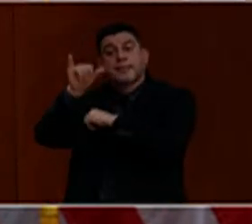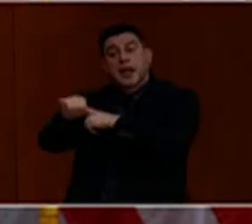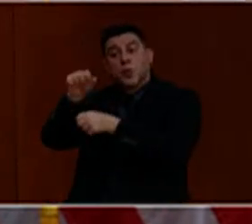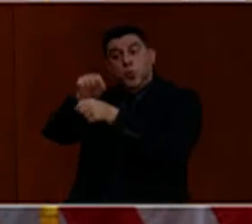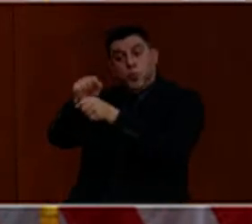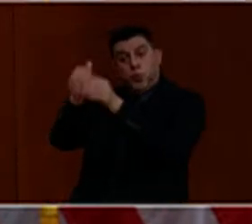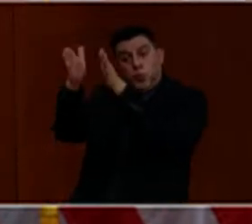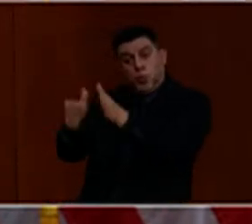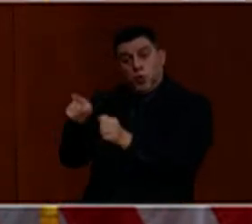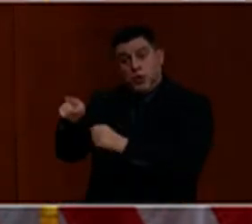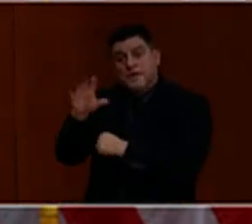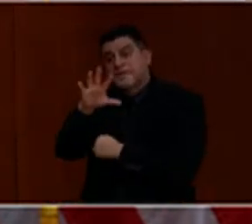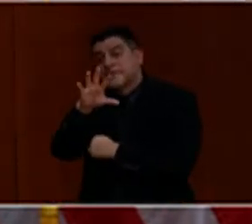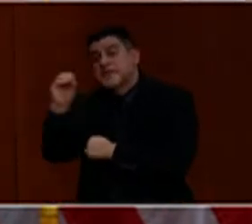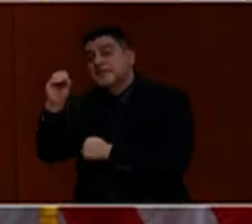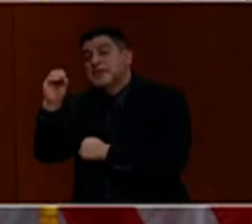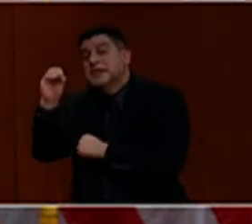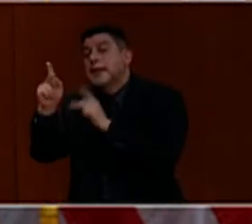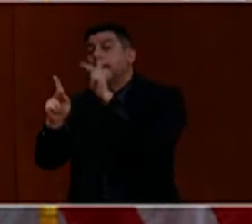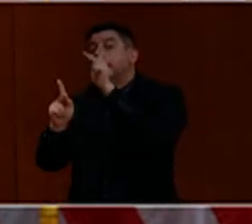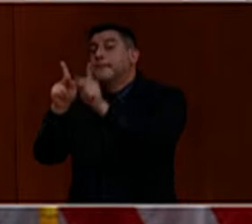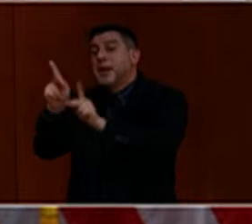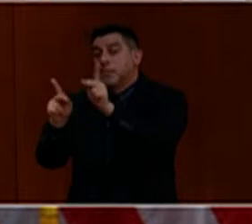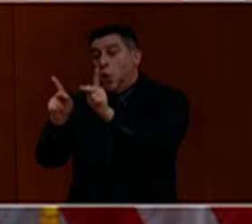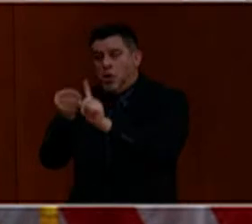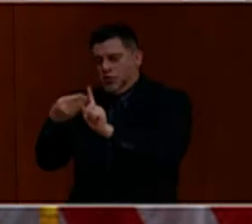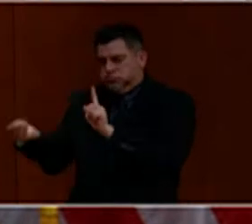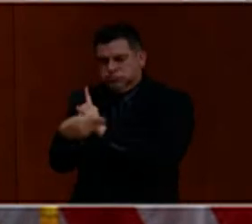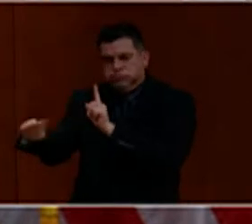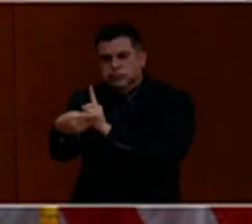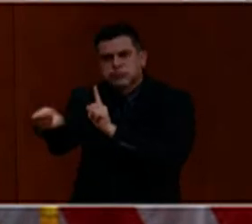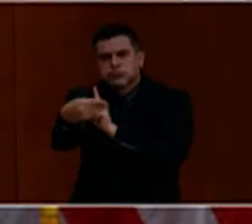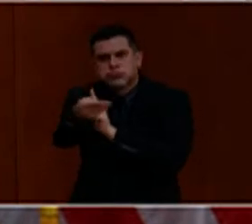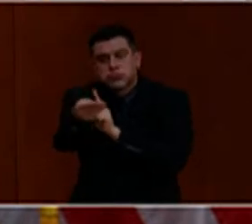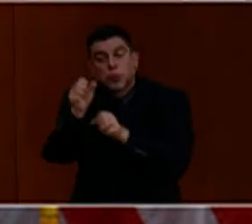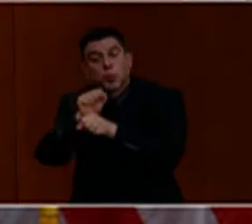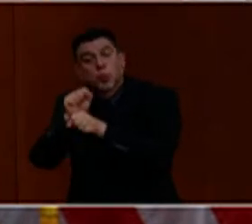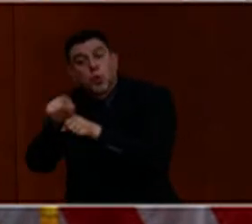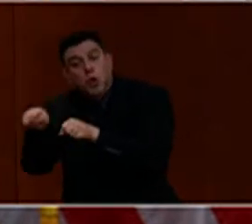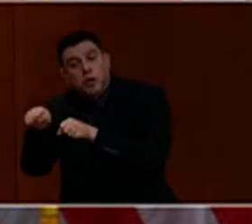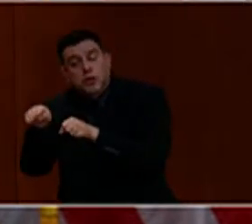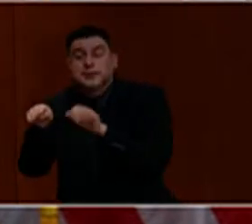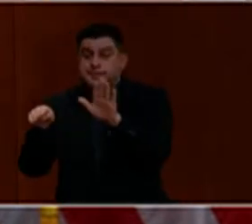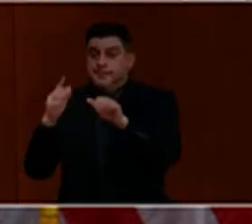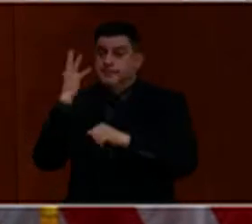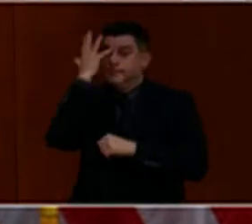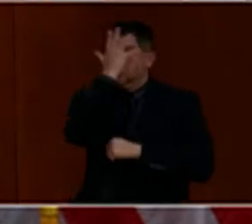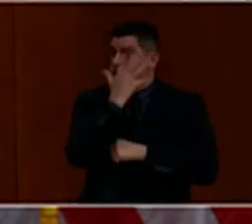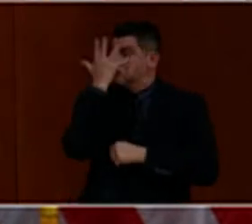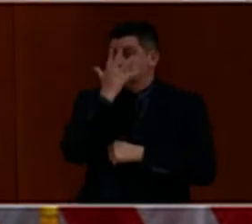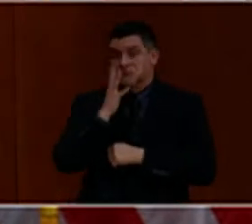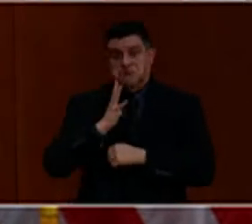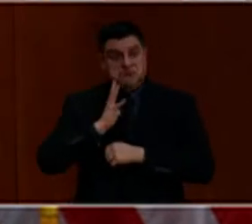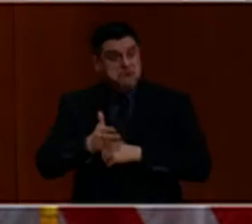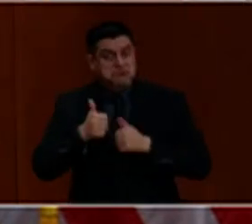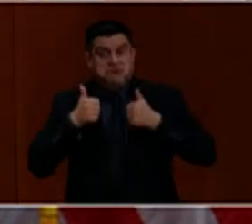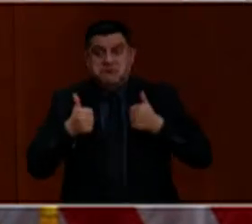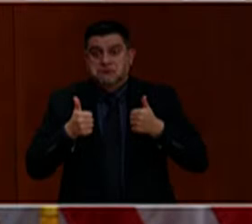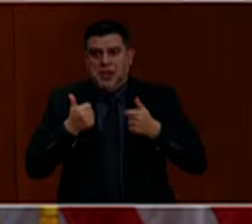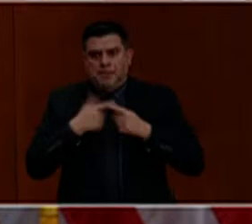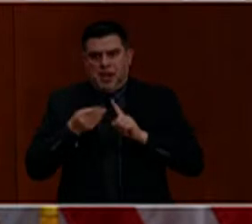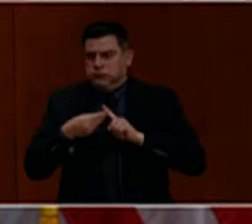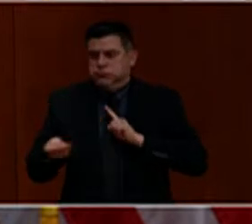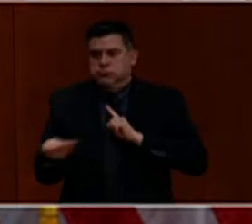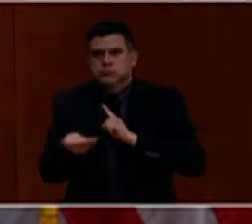in. I mean, it's a county-run facility. You did have hundreds of residents, but that is already in and of itself, I think,